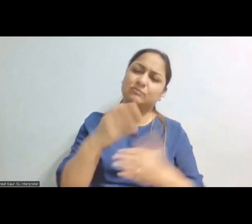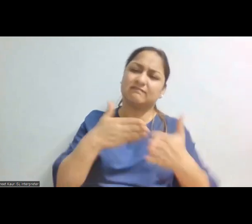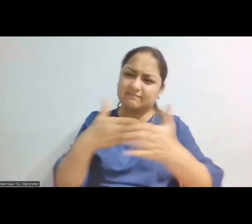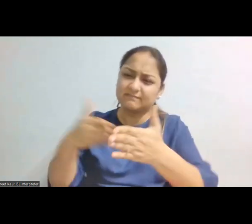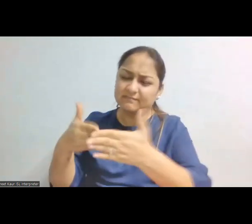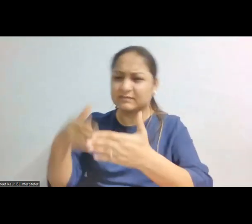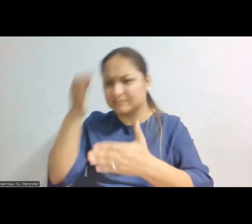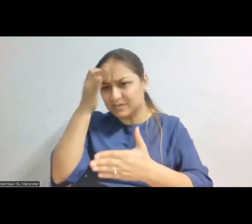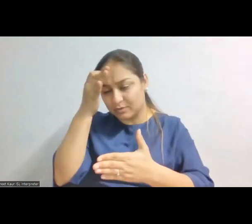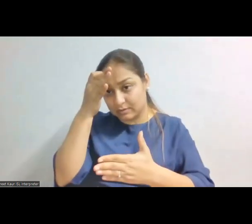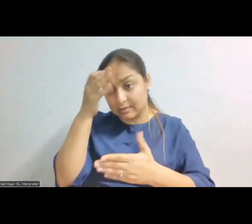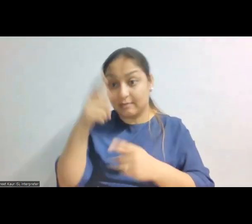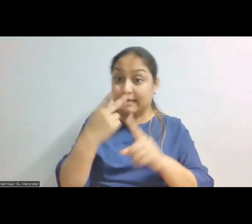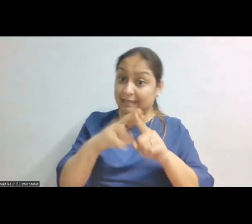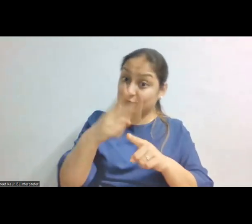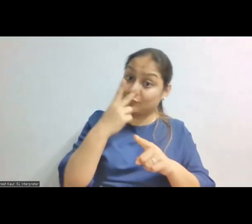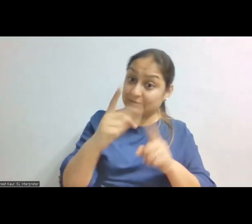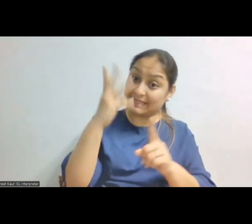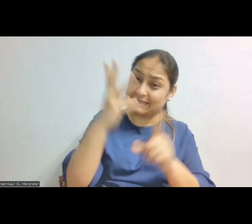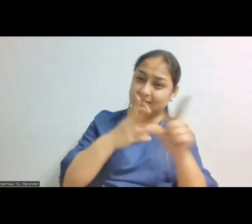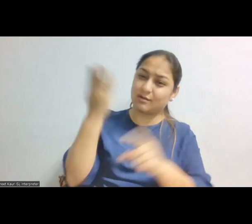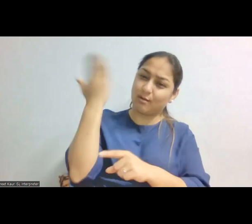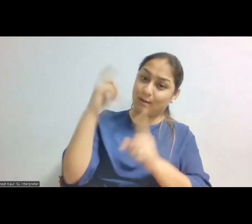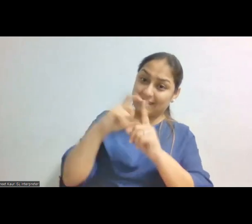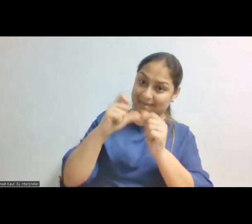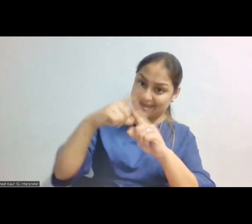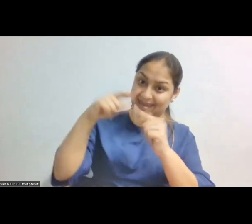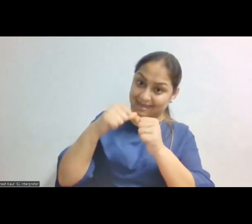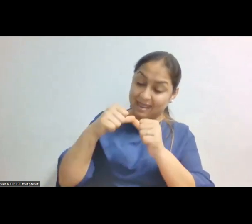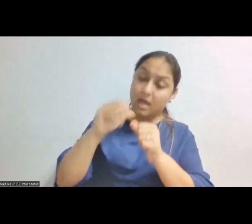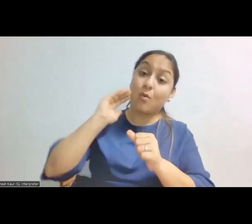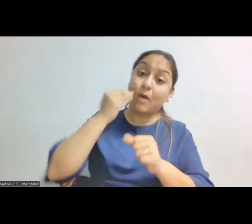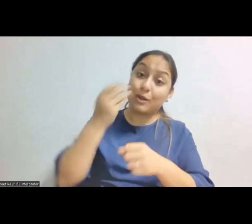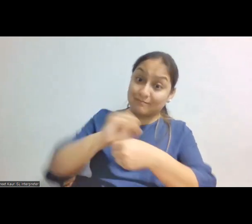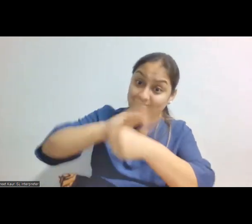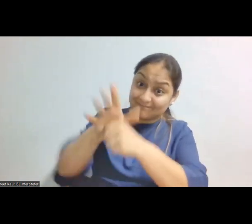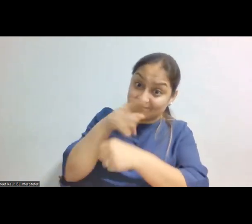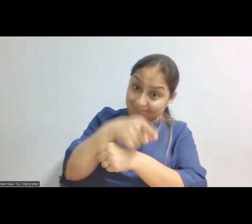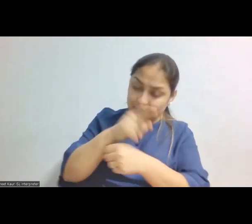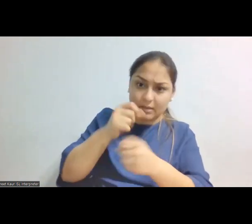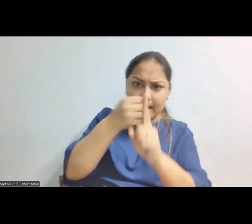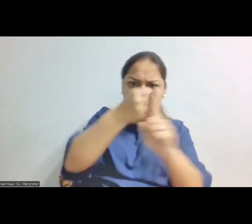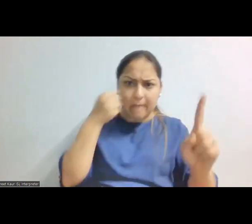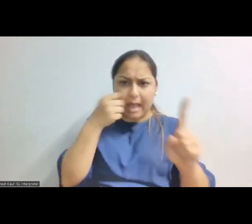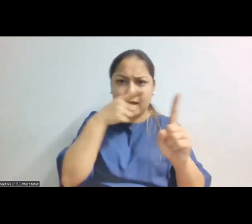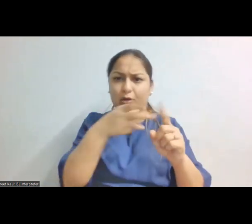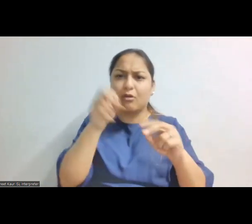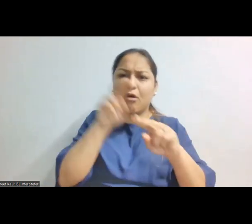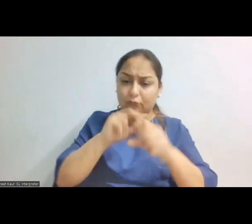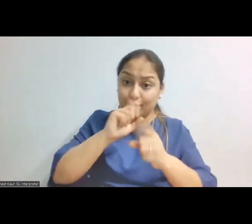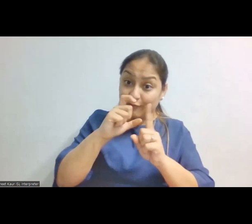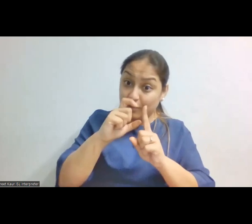look at the data of last 3 years during the COVID, the impact of COVID, I think it's very, very